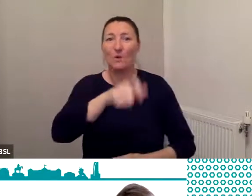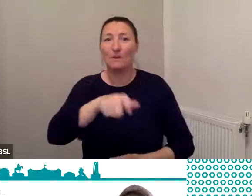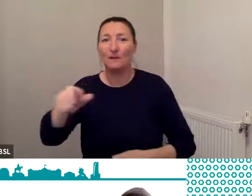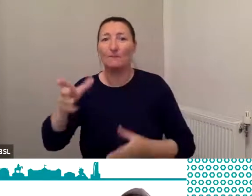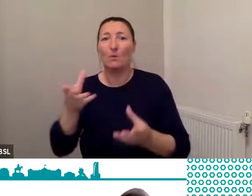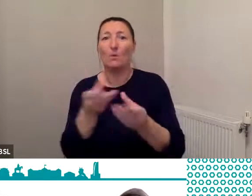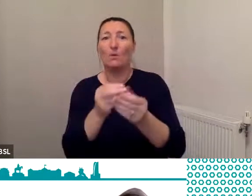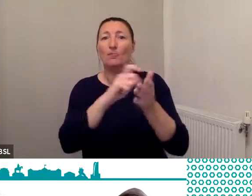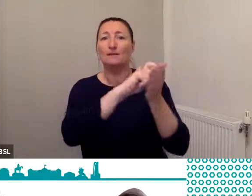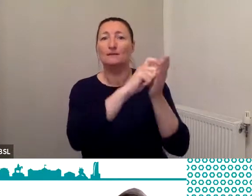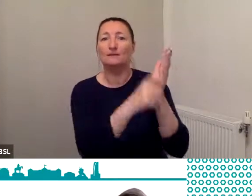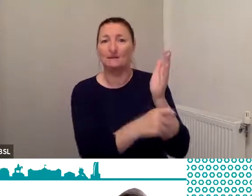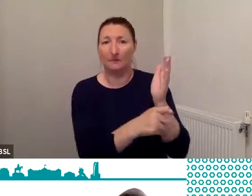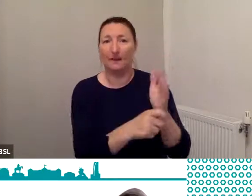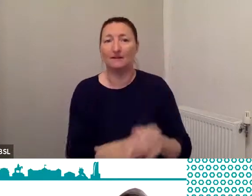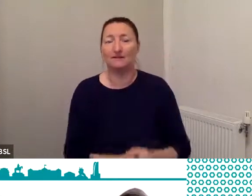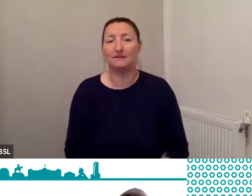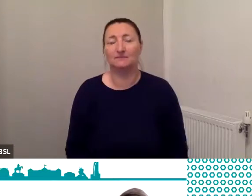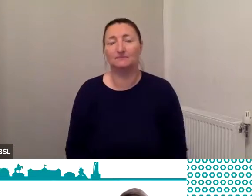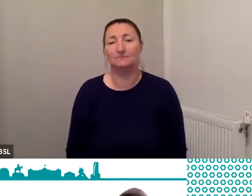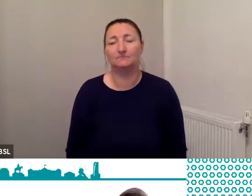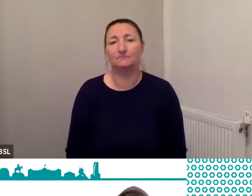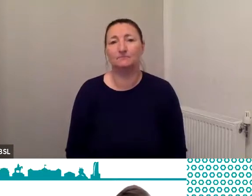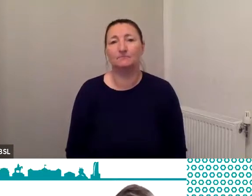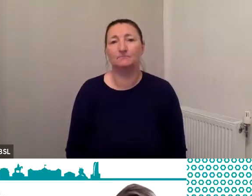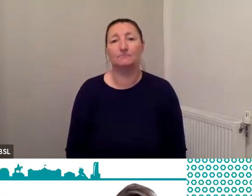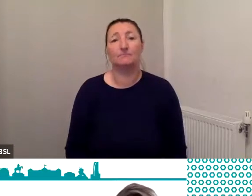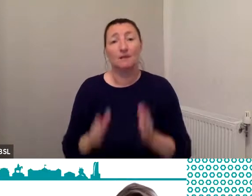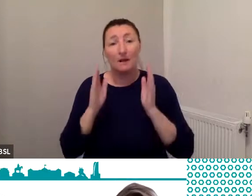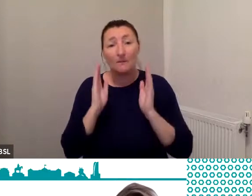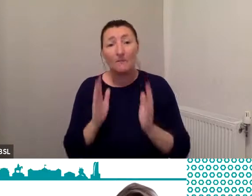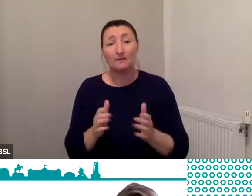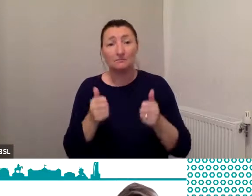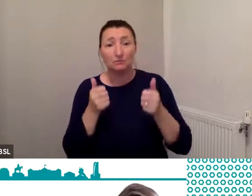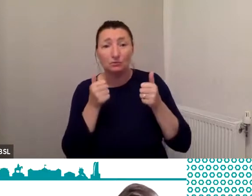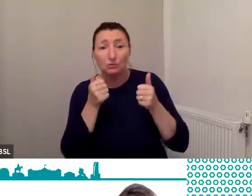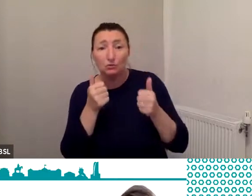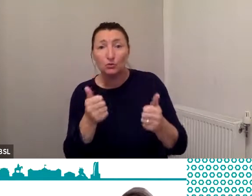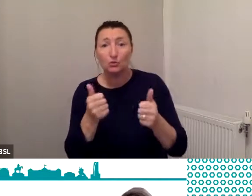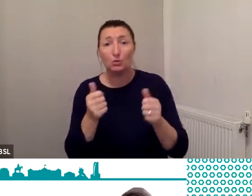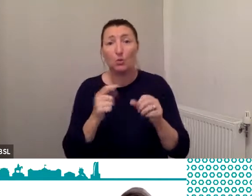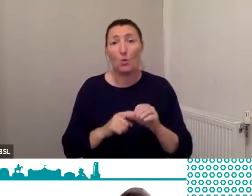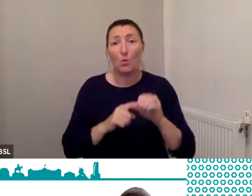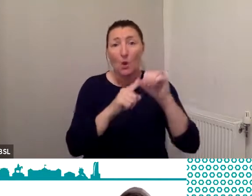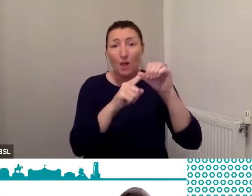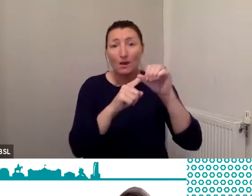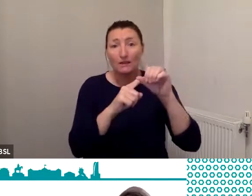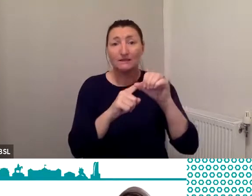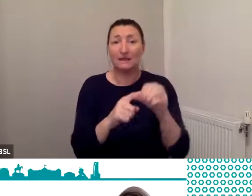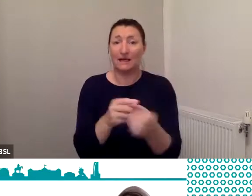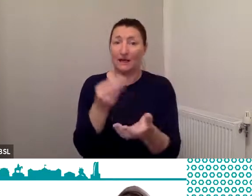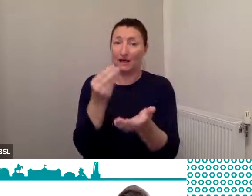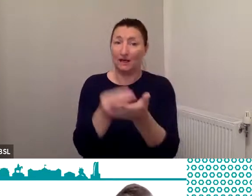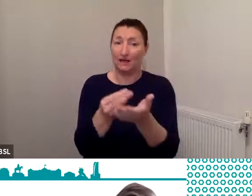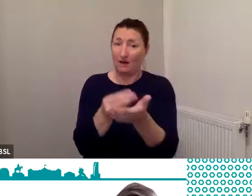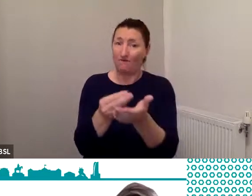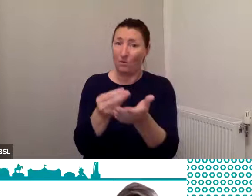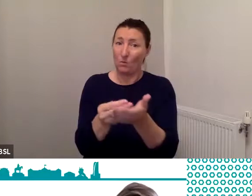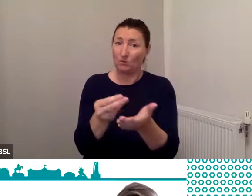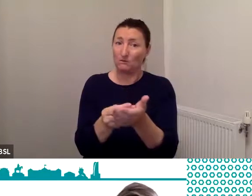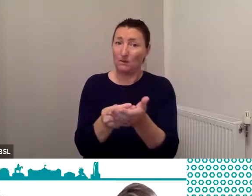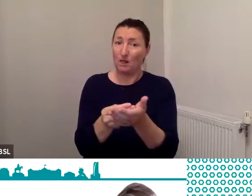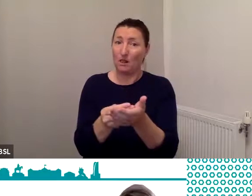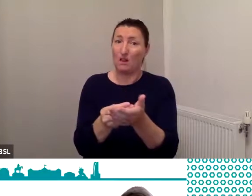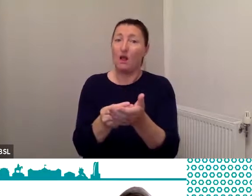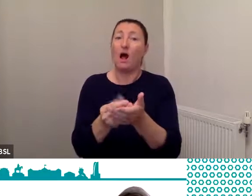People also need access to good quality and affordable assistive technology, and we need an inclusive culture and education